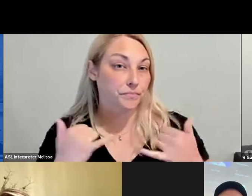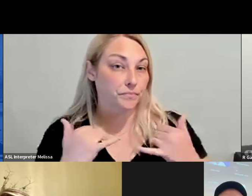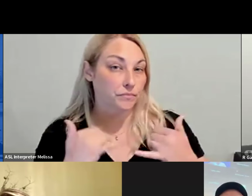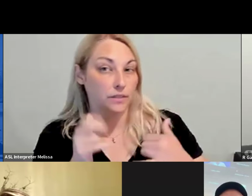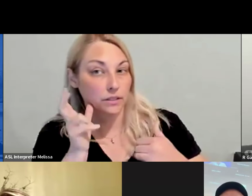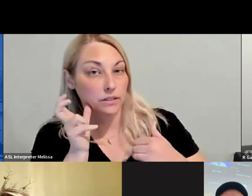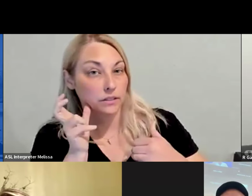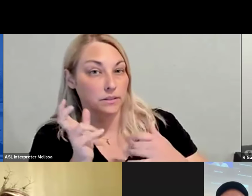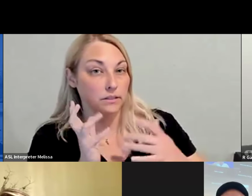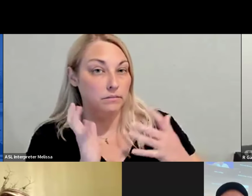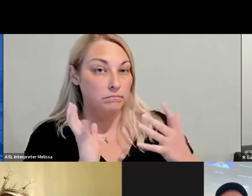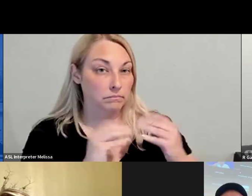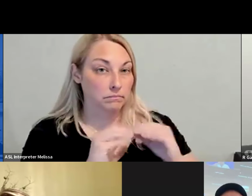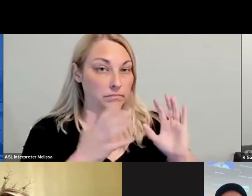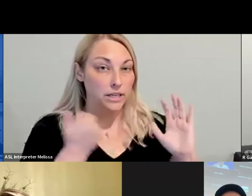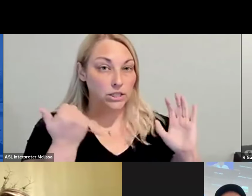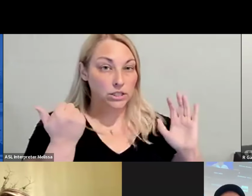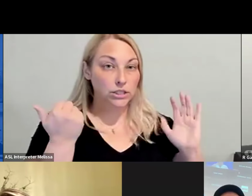Yes, Is it better?